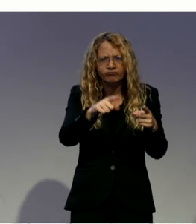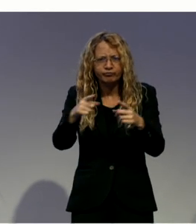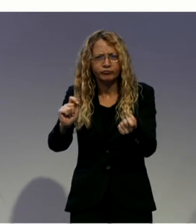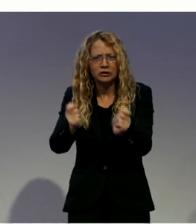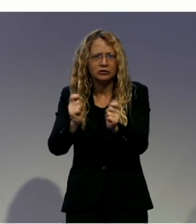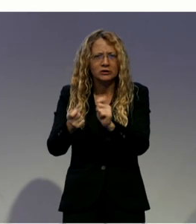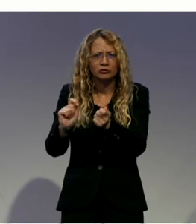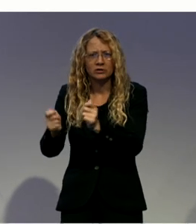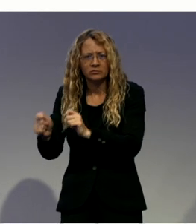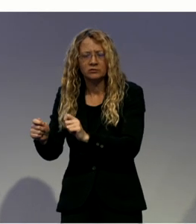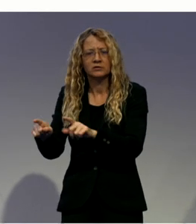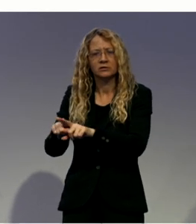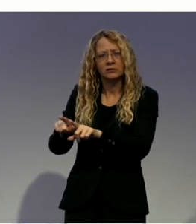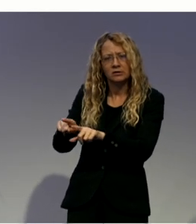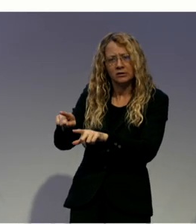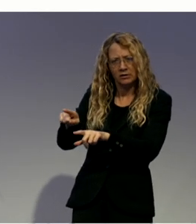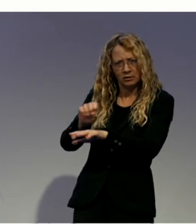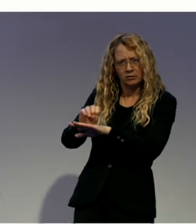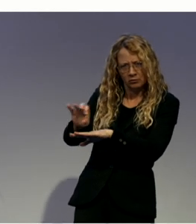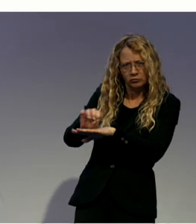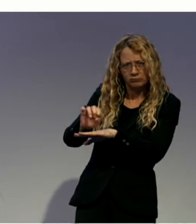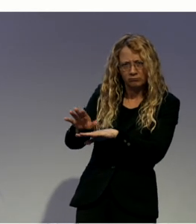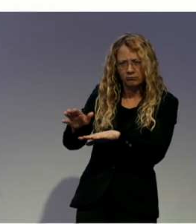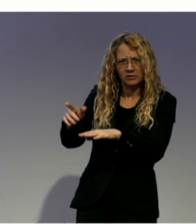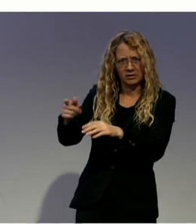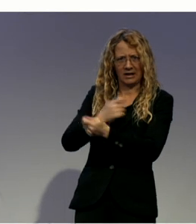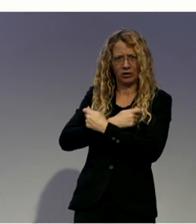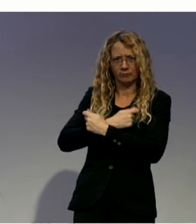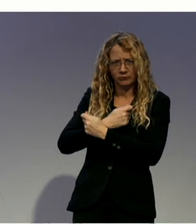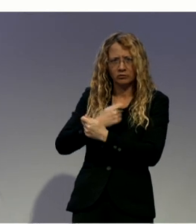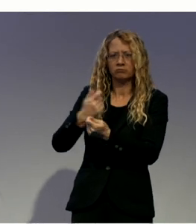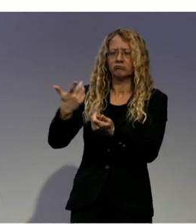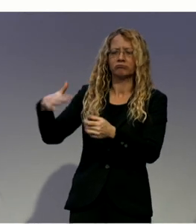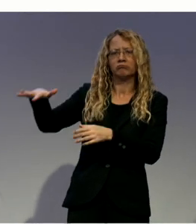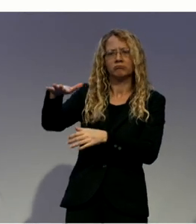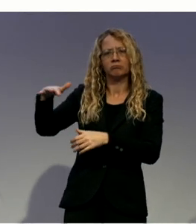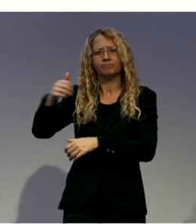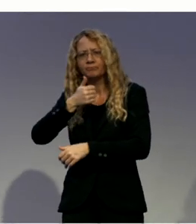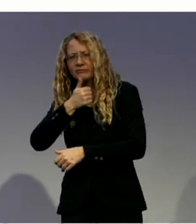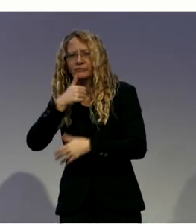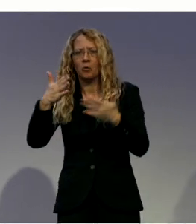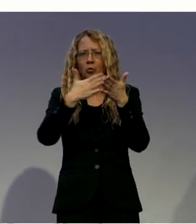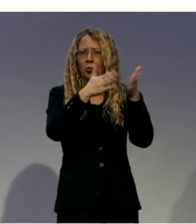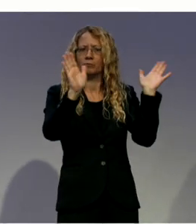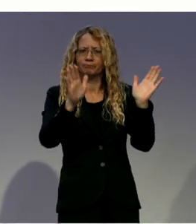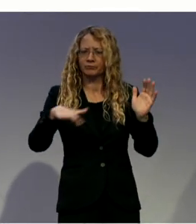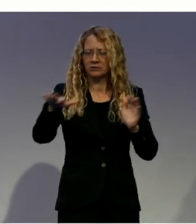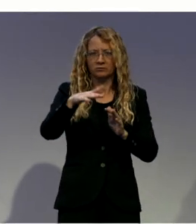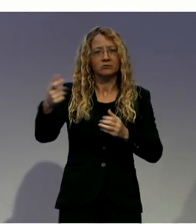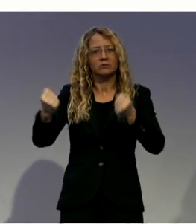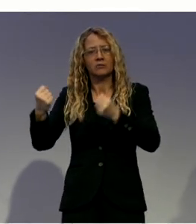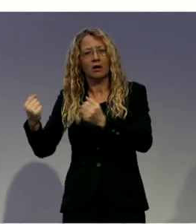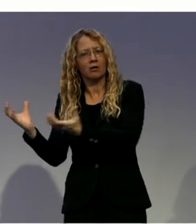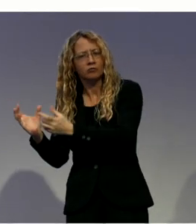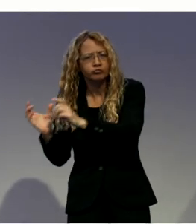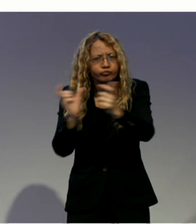are doing lobbying with private and public sector for accessible transportation, and we have amazing program for sports. We started it 2 years